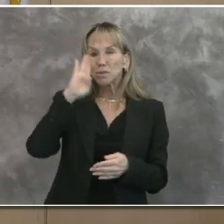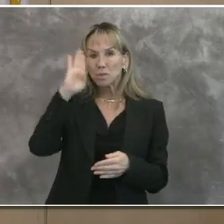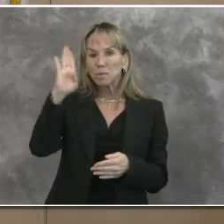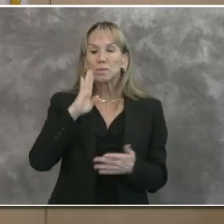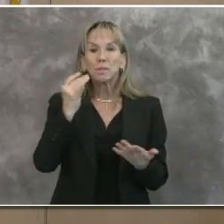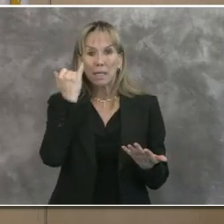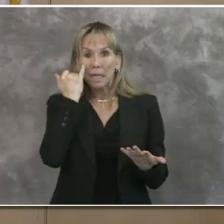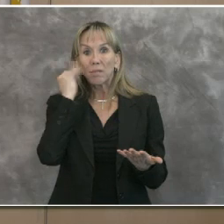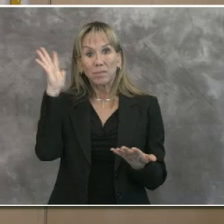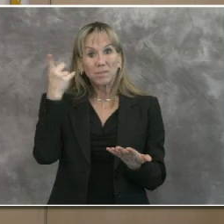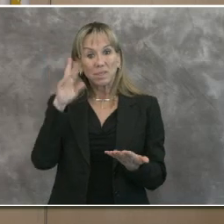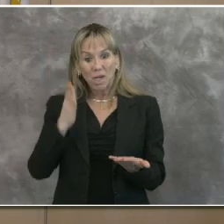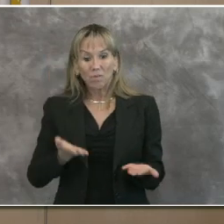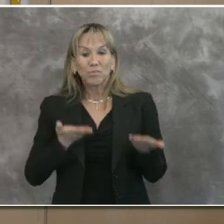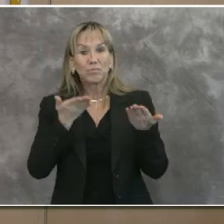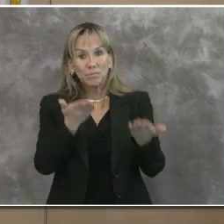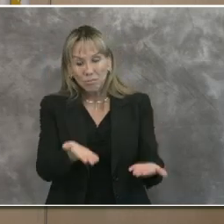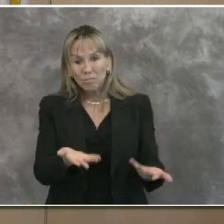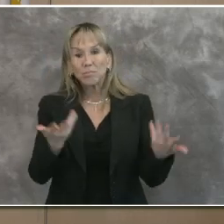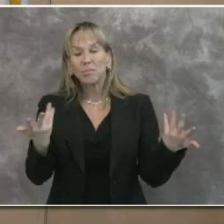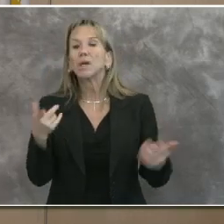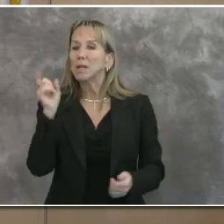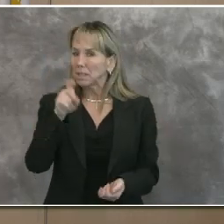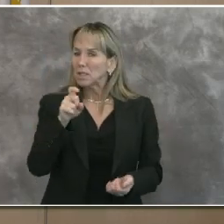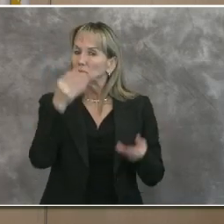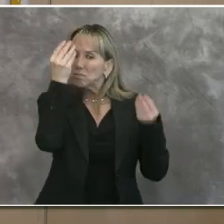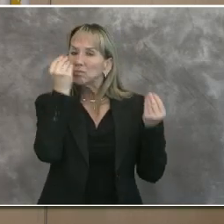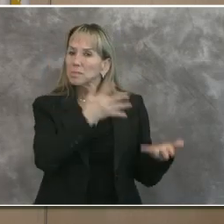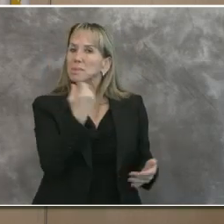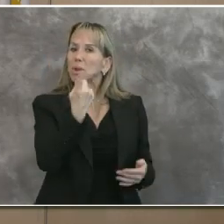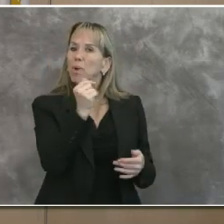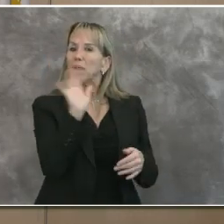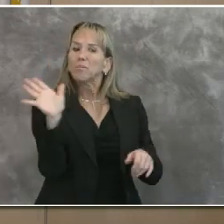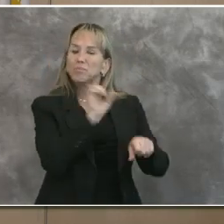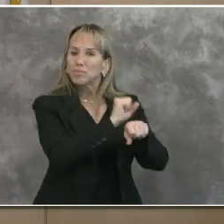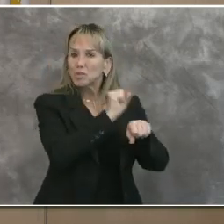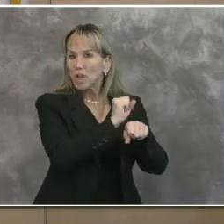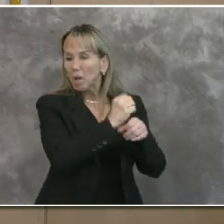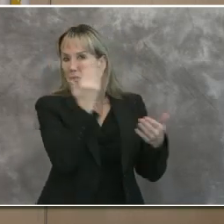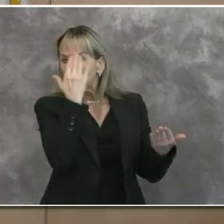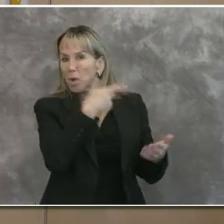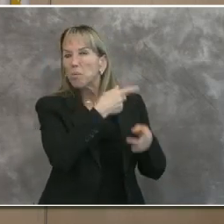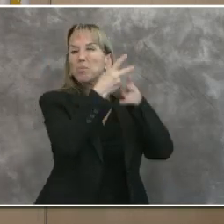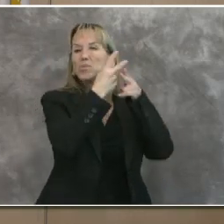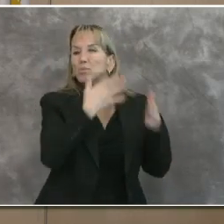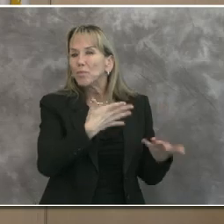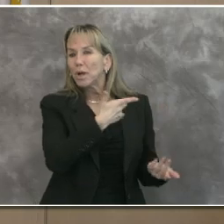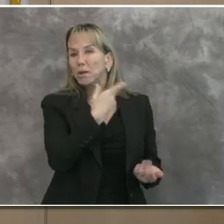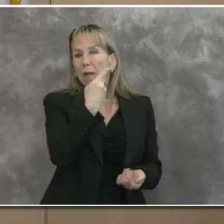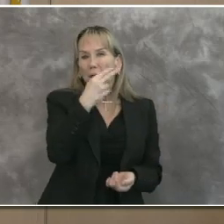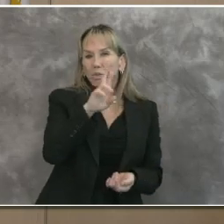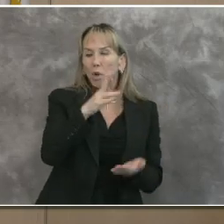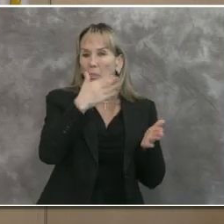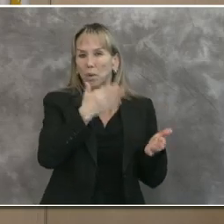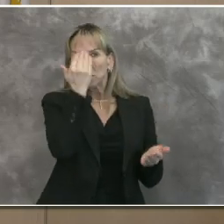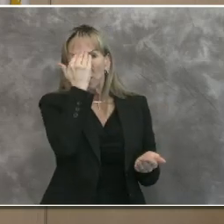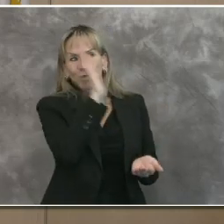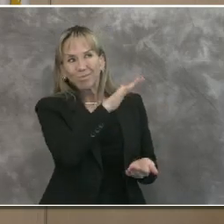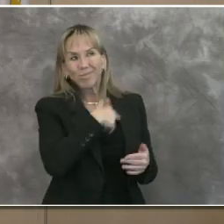based on recommendations from their providers, they should let someone at their job, particularly their supervisor and or HR,